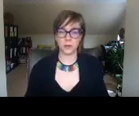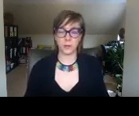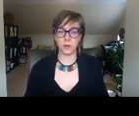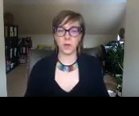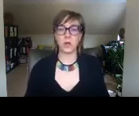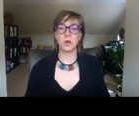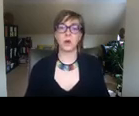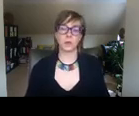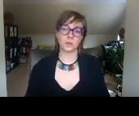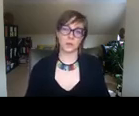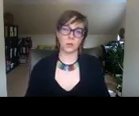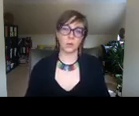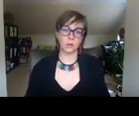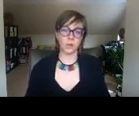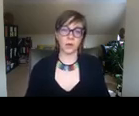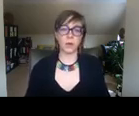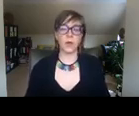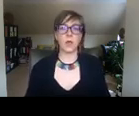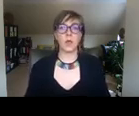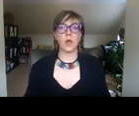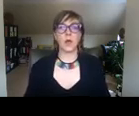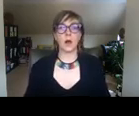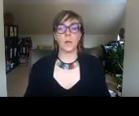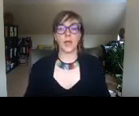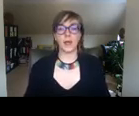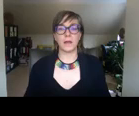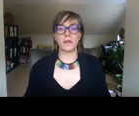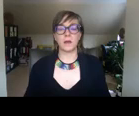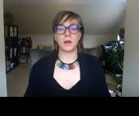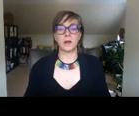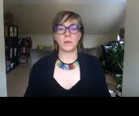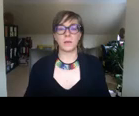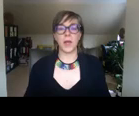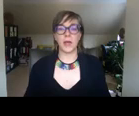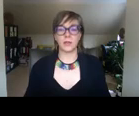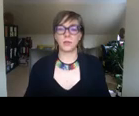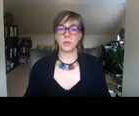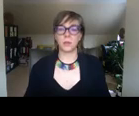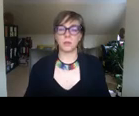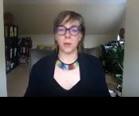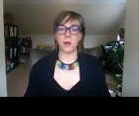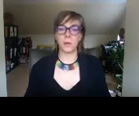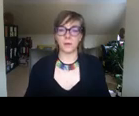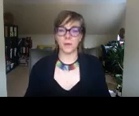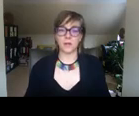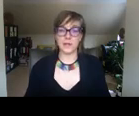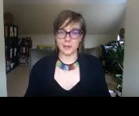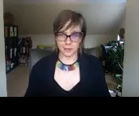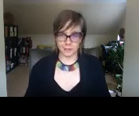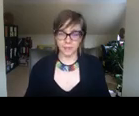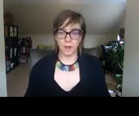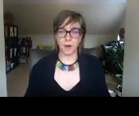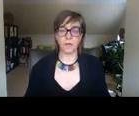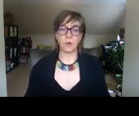interpreting at this point, whether it's phone or video, and had to really ramp it up if they